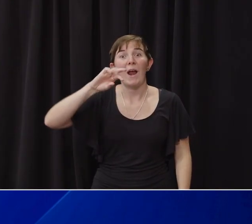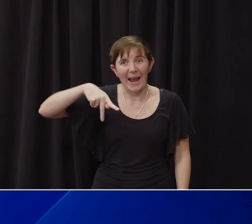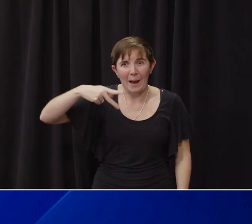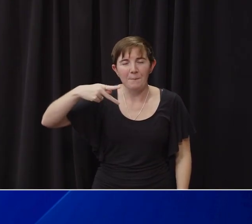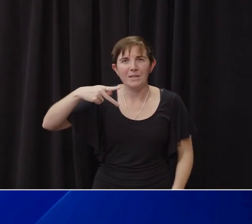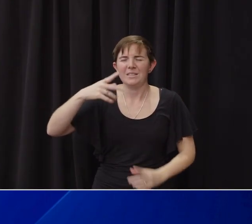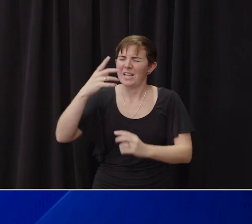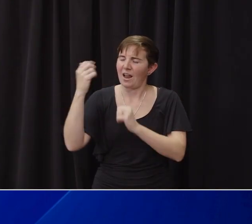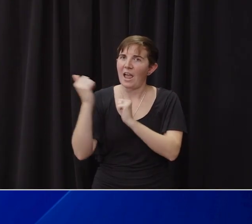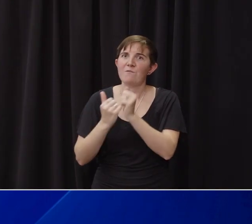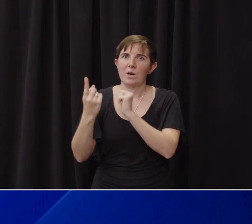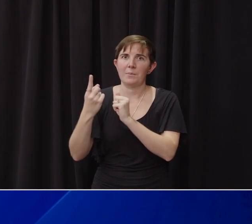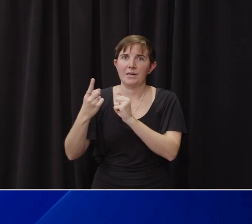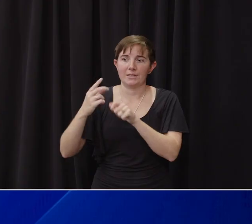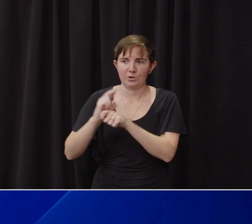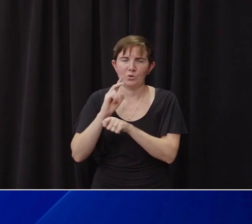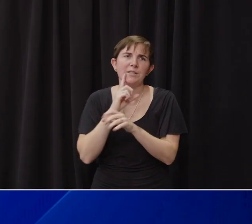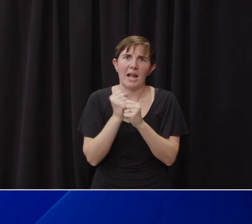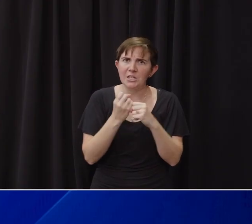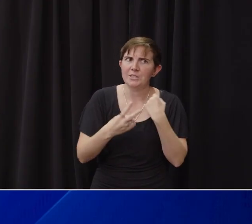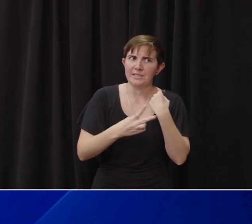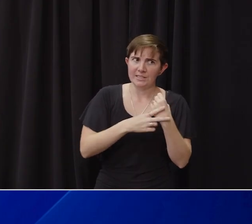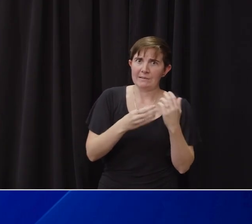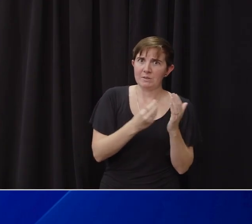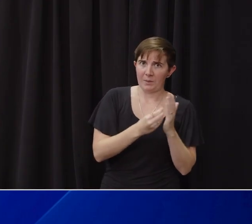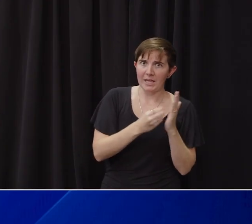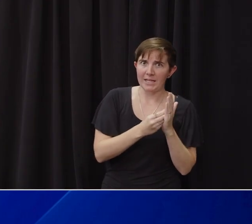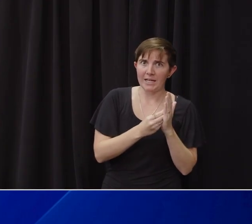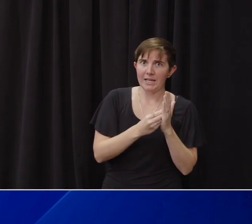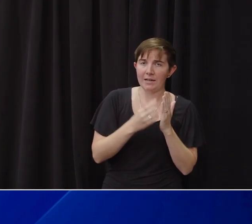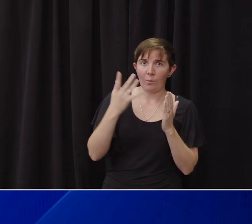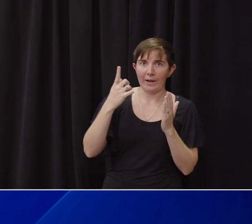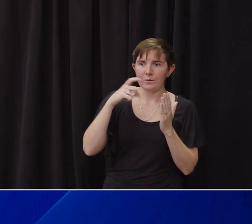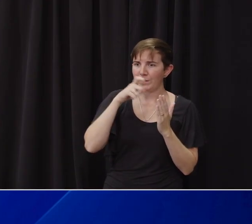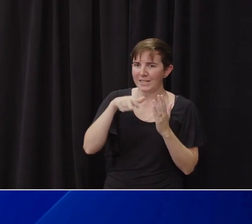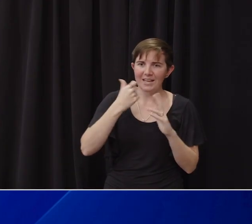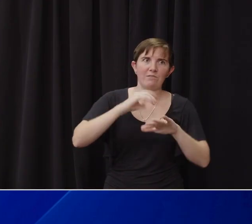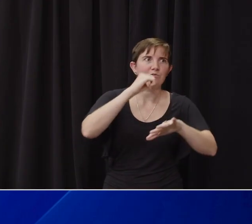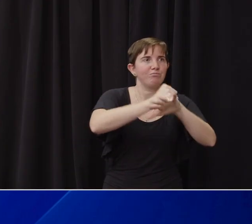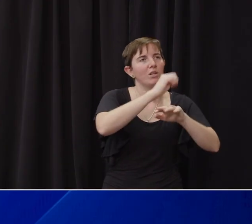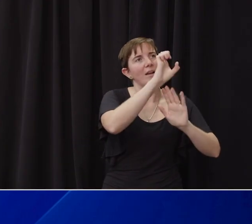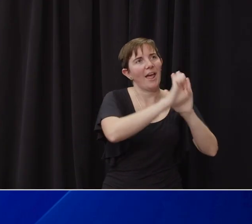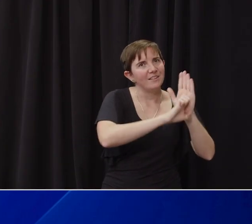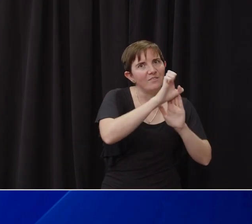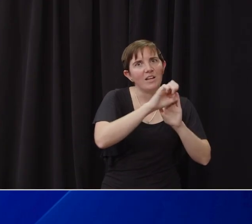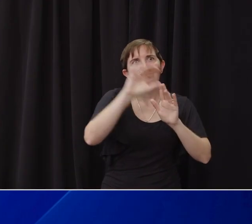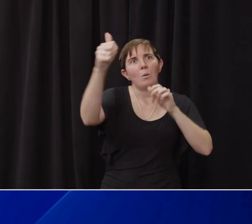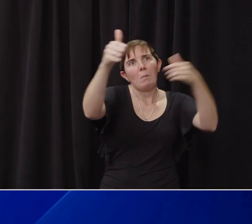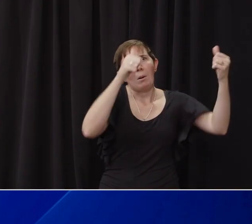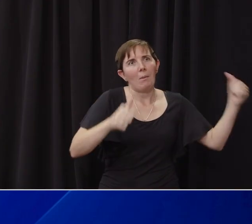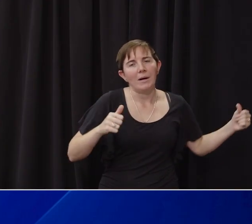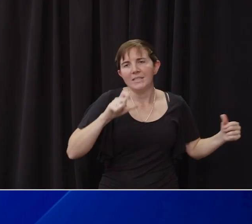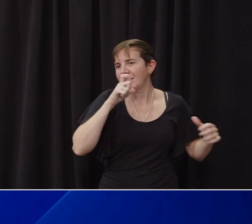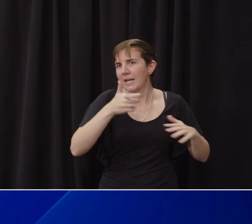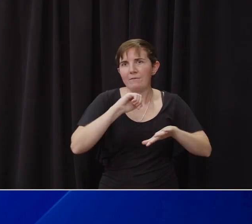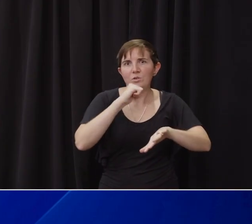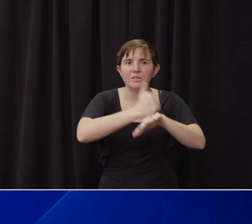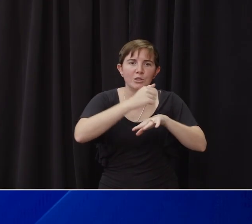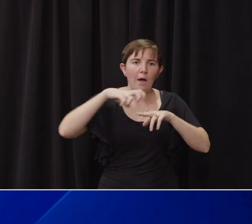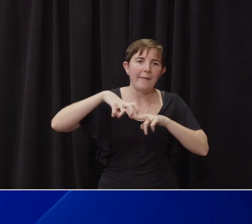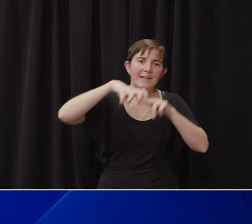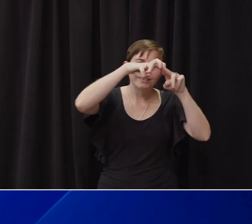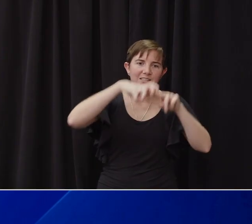uses, it actually saved money because we didn't have to install elevators and escalators,